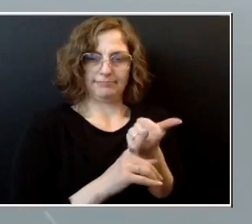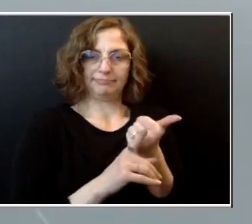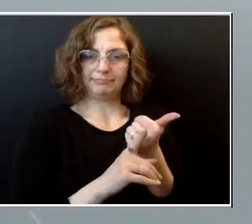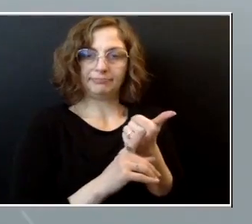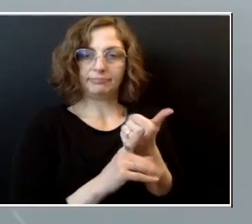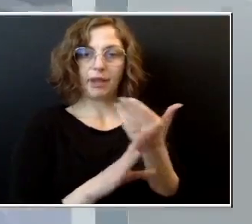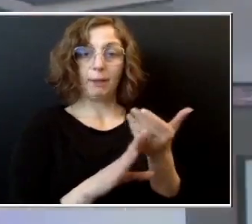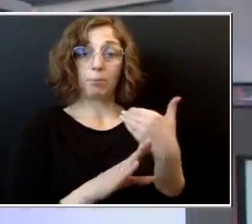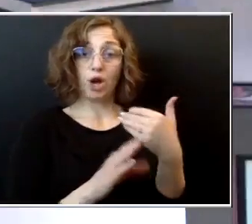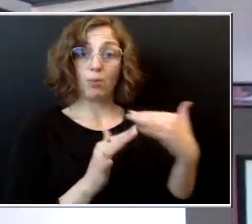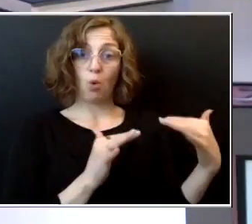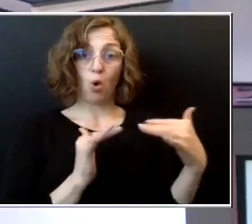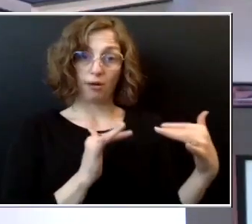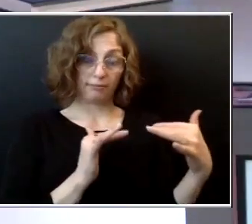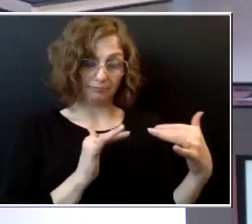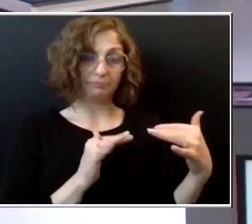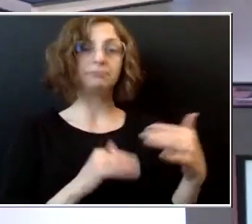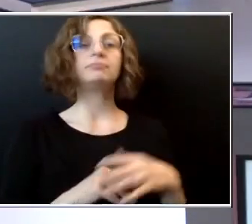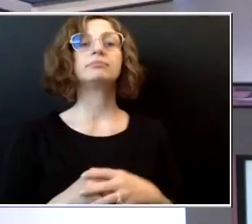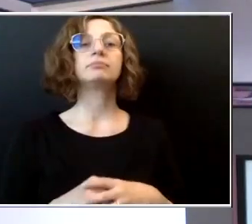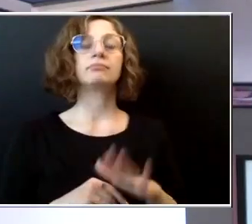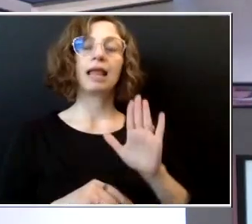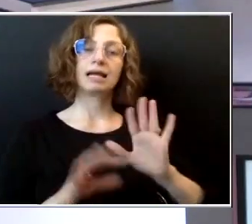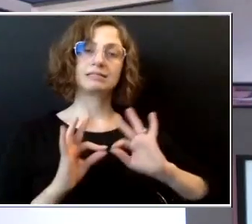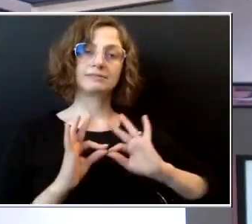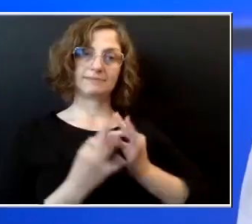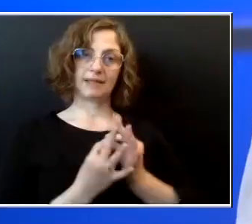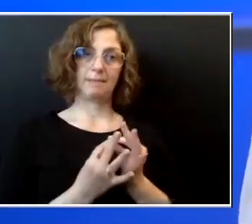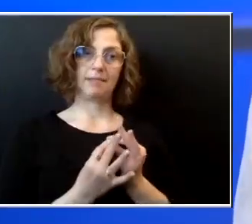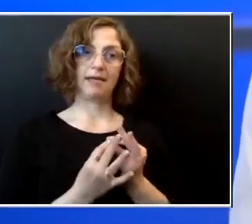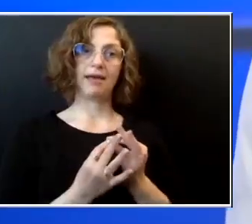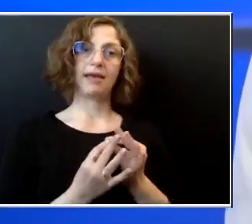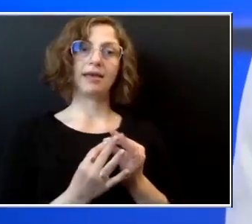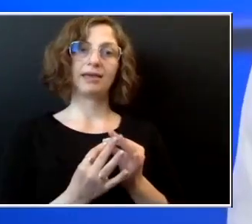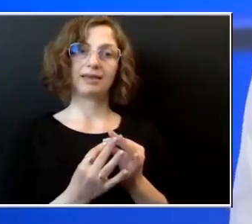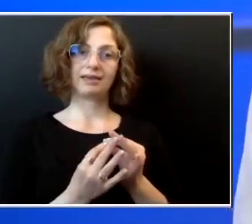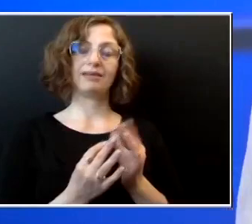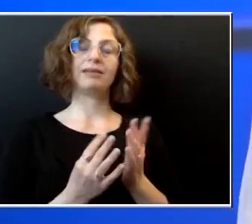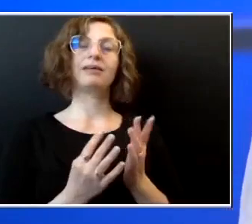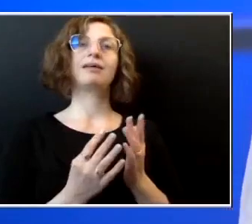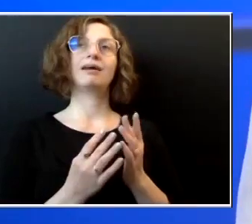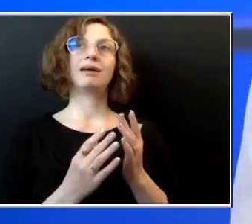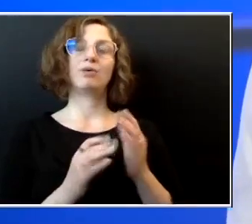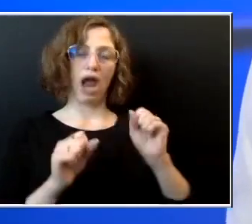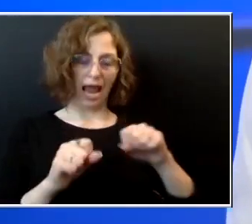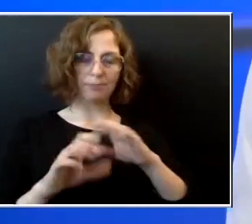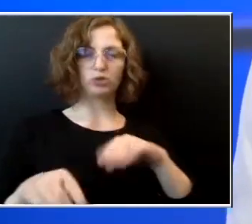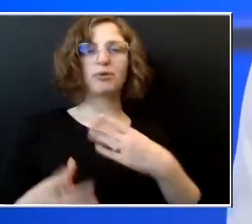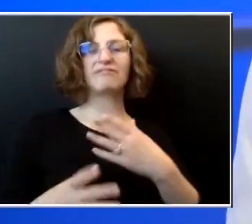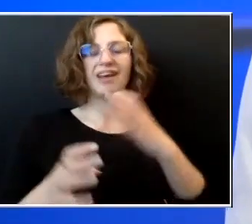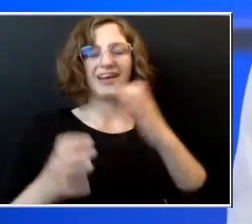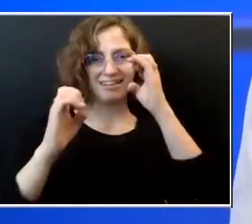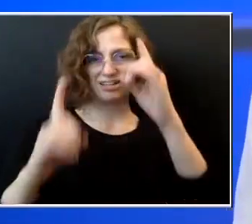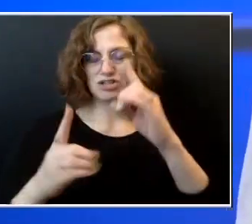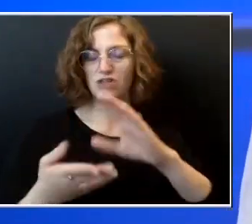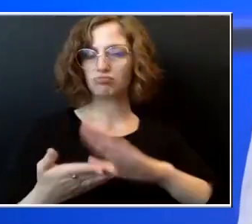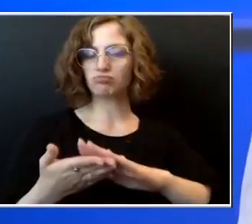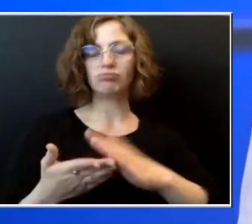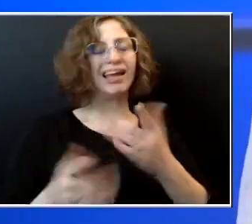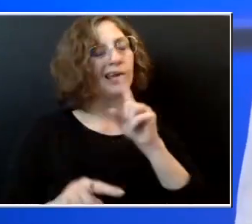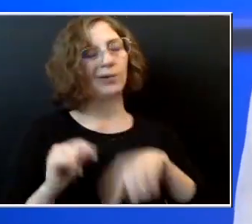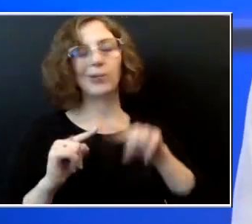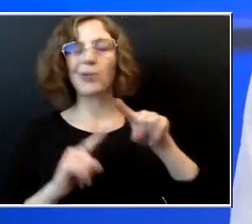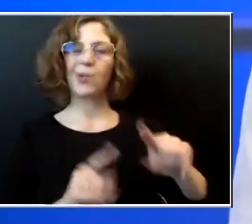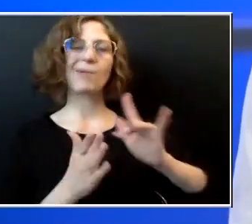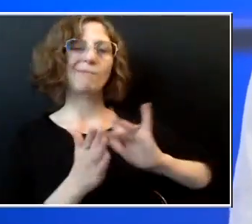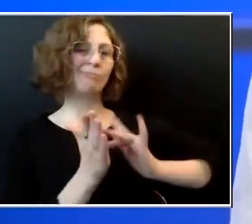His family was able to get him an excellent education. He wasn't able to get to medical school in the United States because of